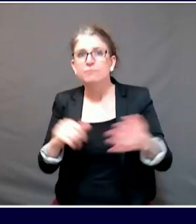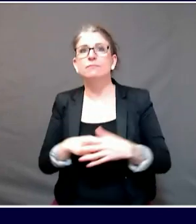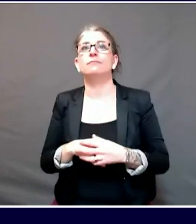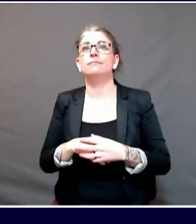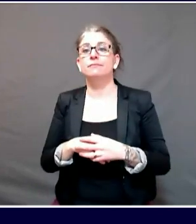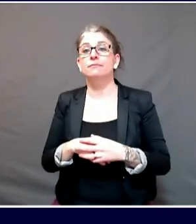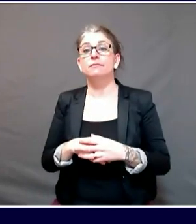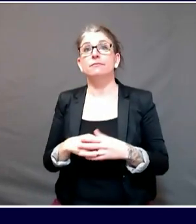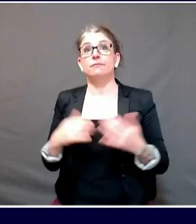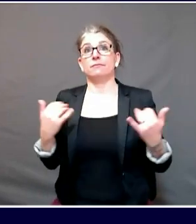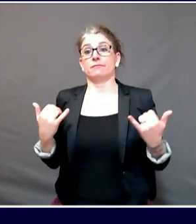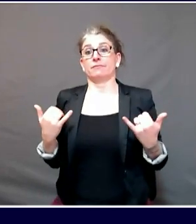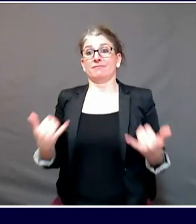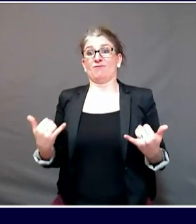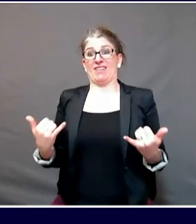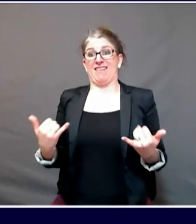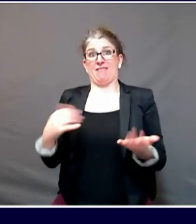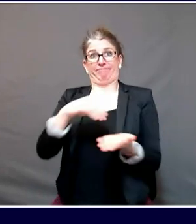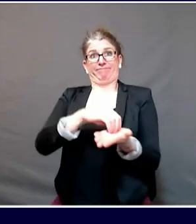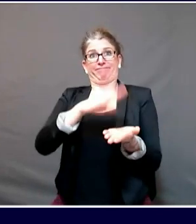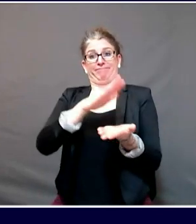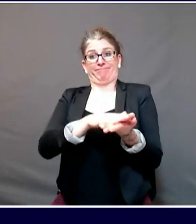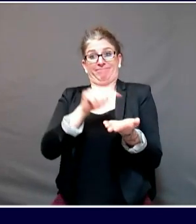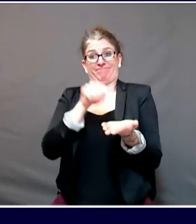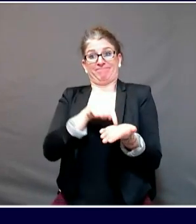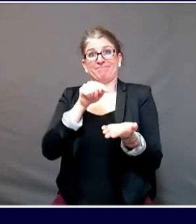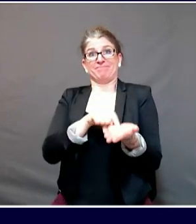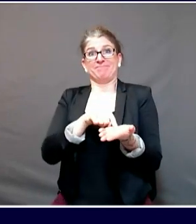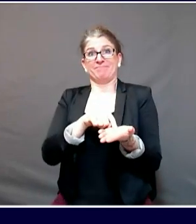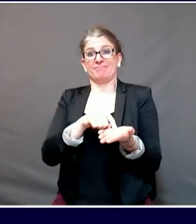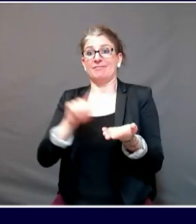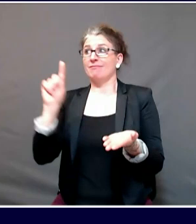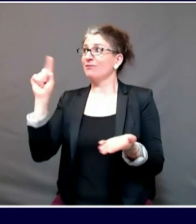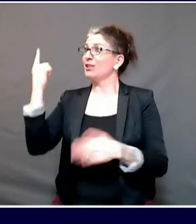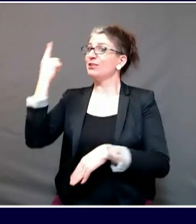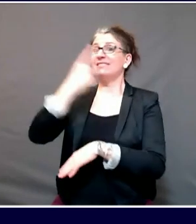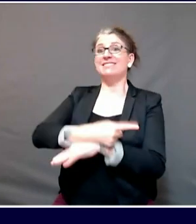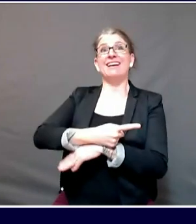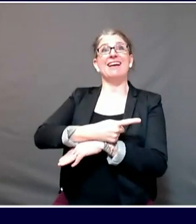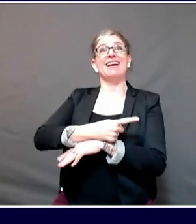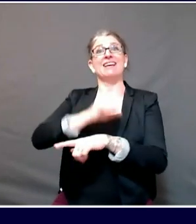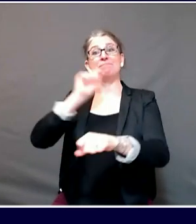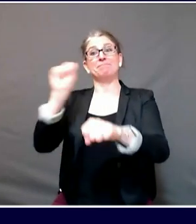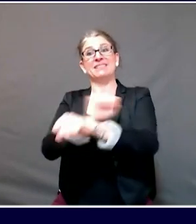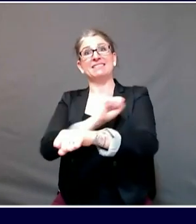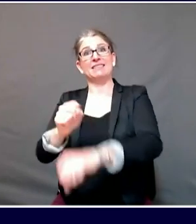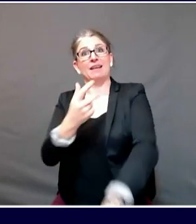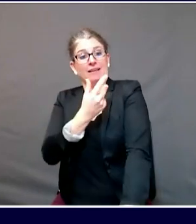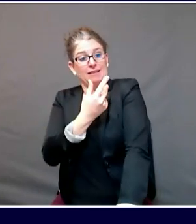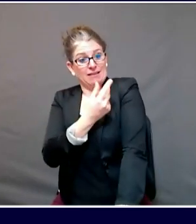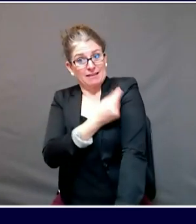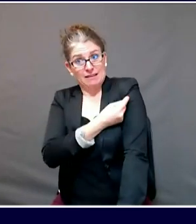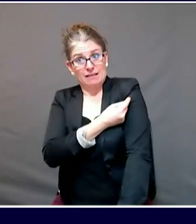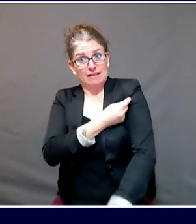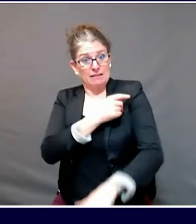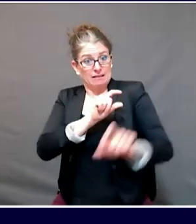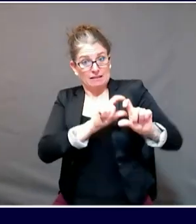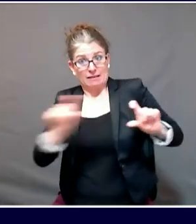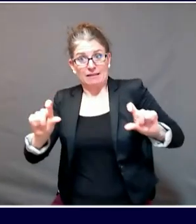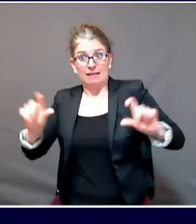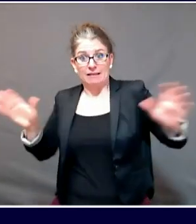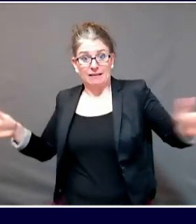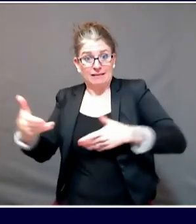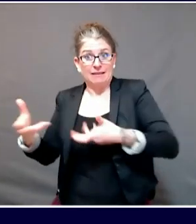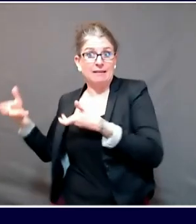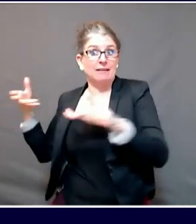significant positive development, a milestone in a process to begin planning for the arrival of